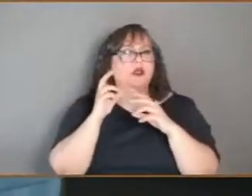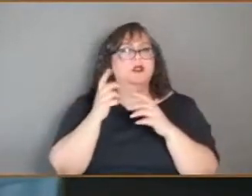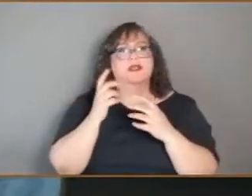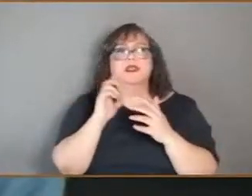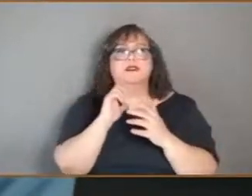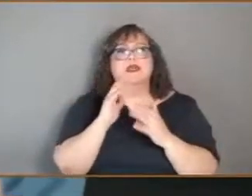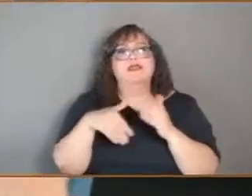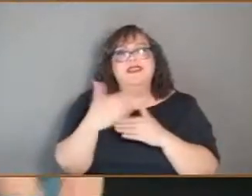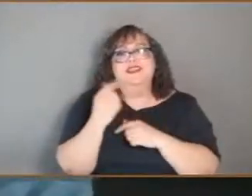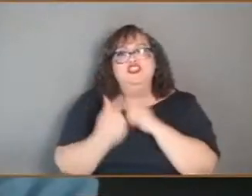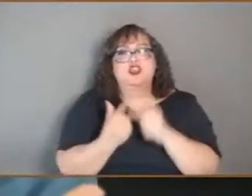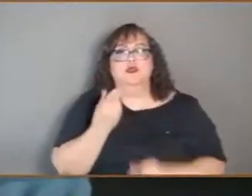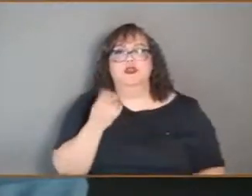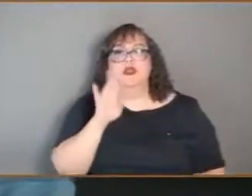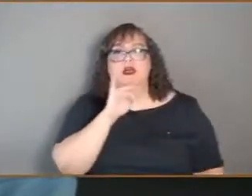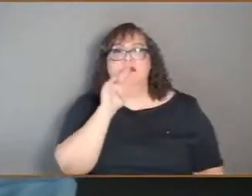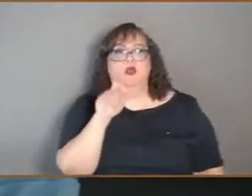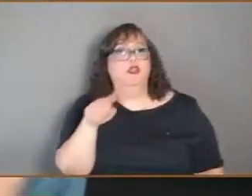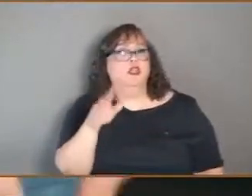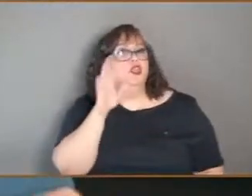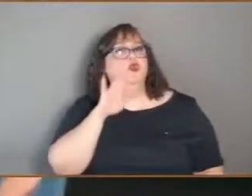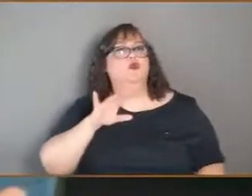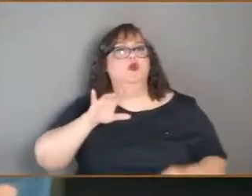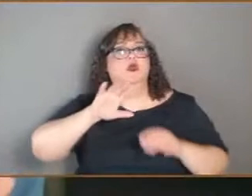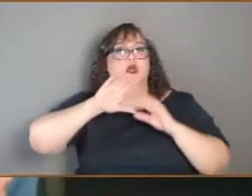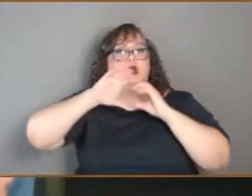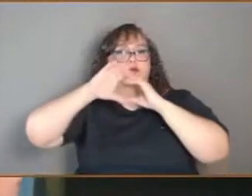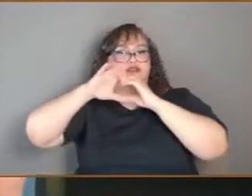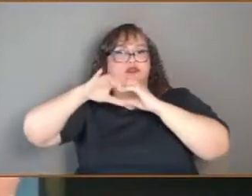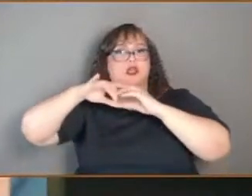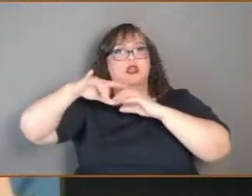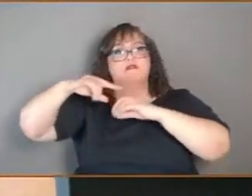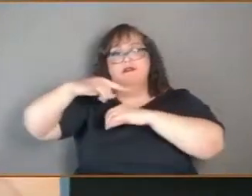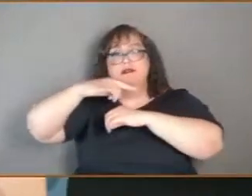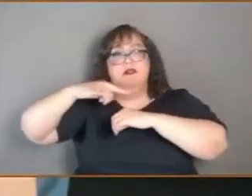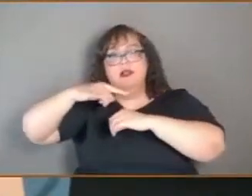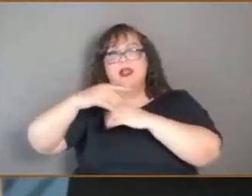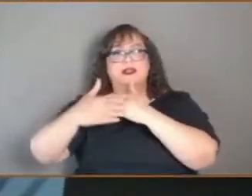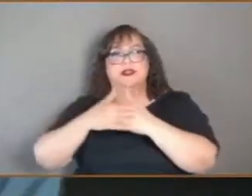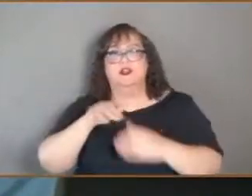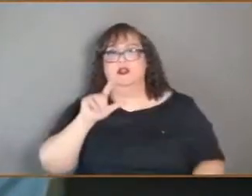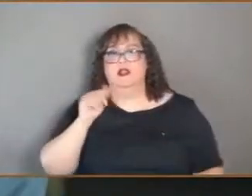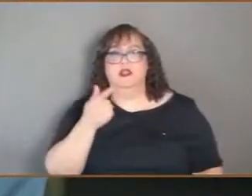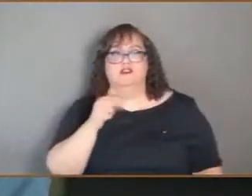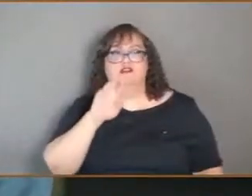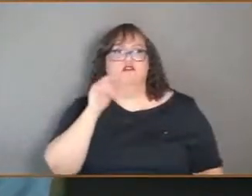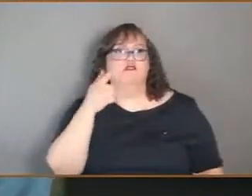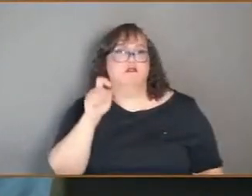point because it's a stable region of space that it can observe the solar system from. And that's why